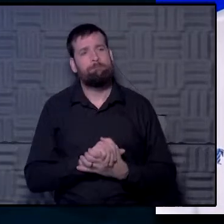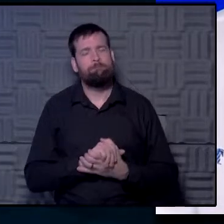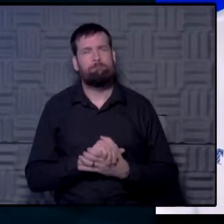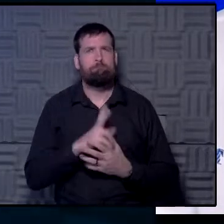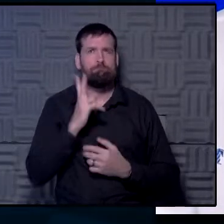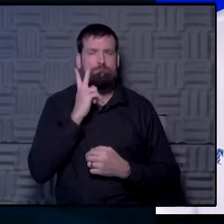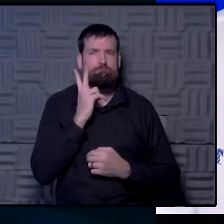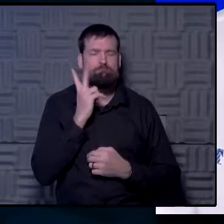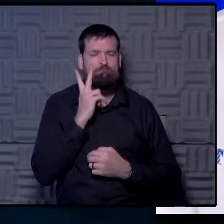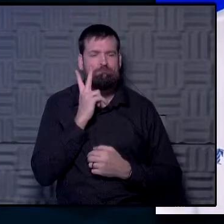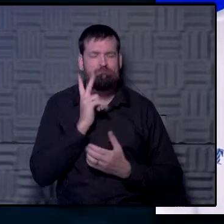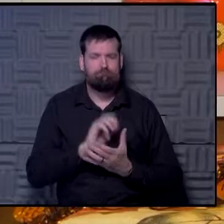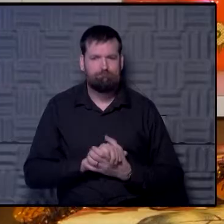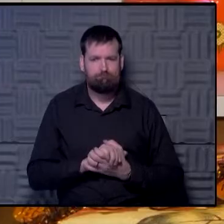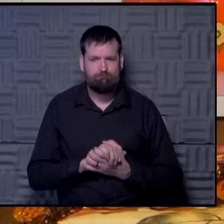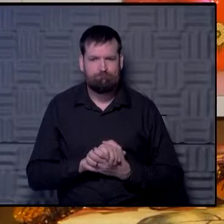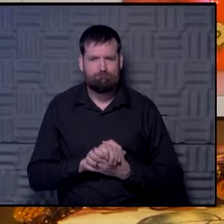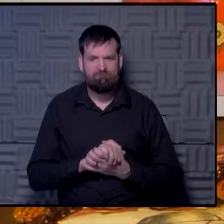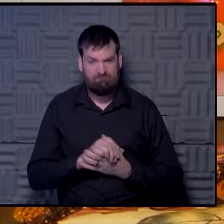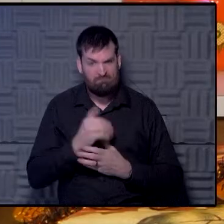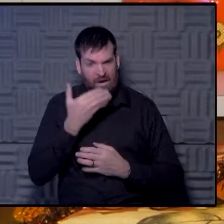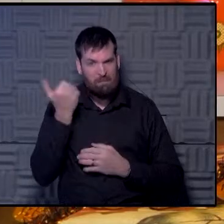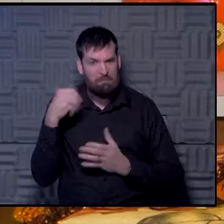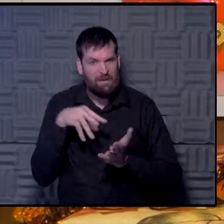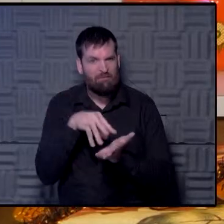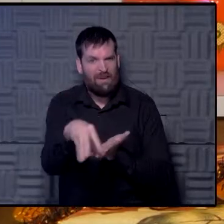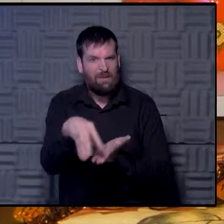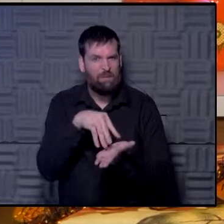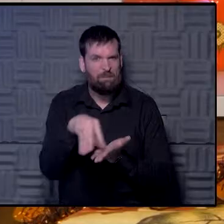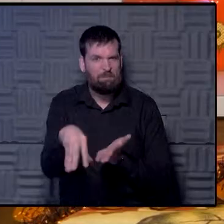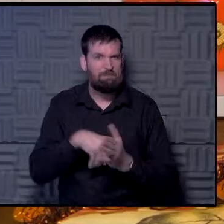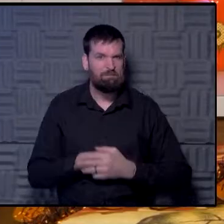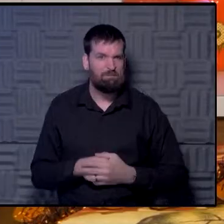Let's see. Get a better vacuum cleaner. Yeah.